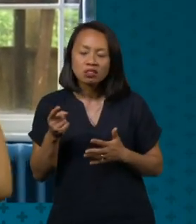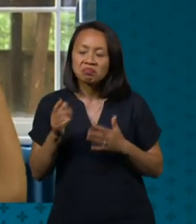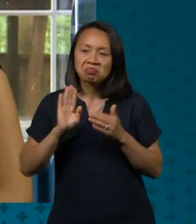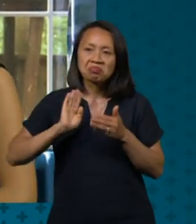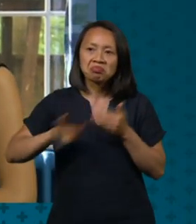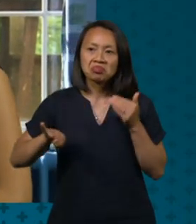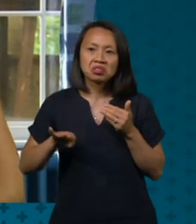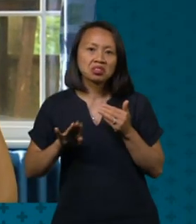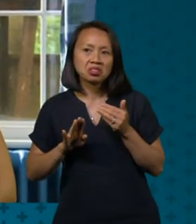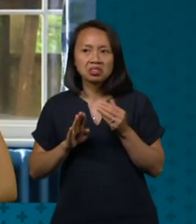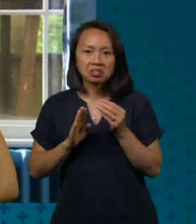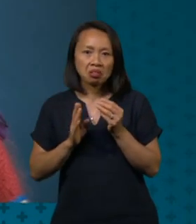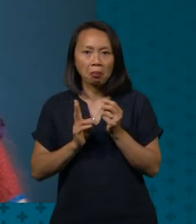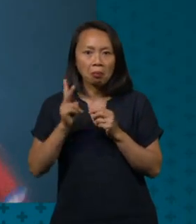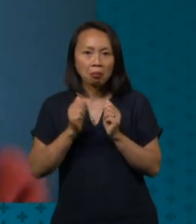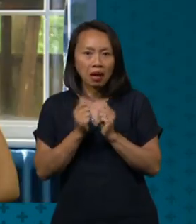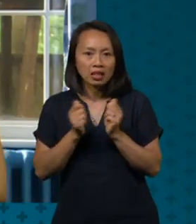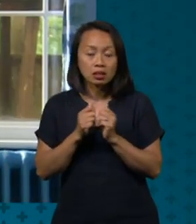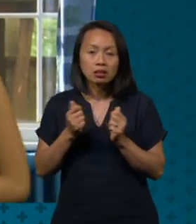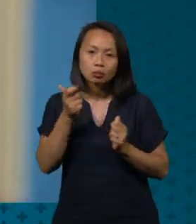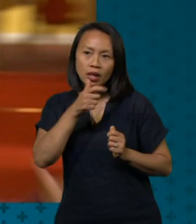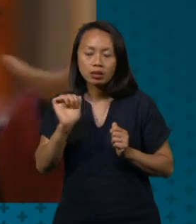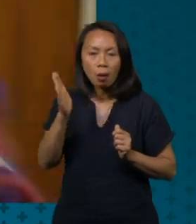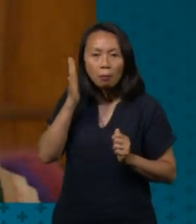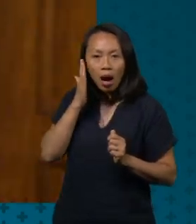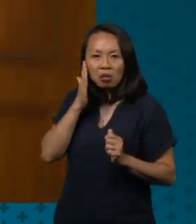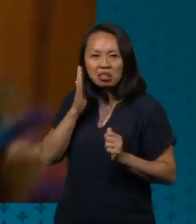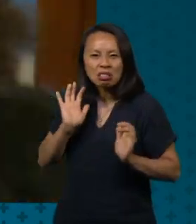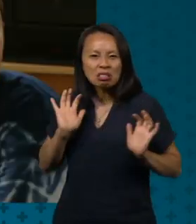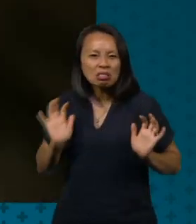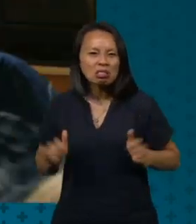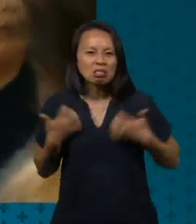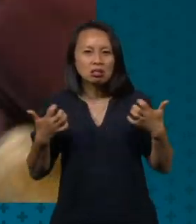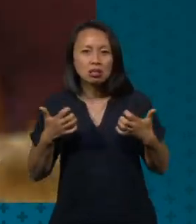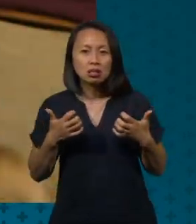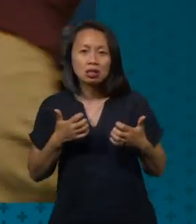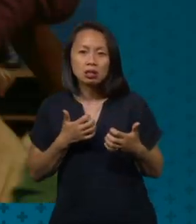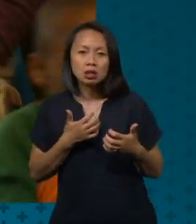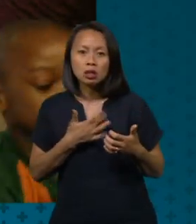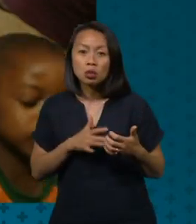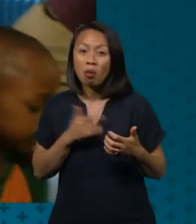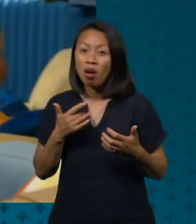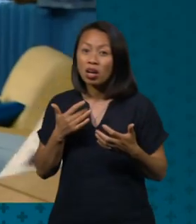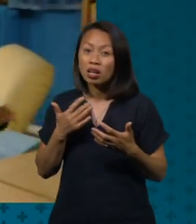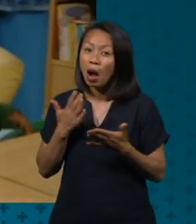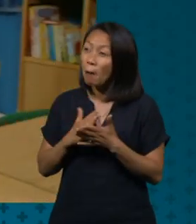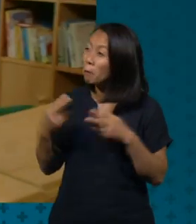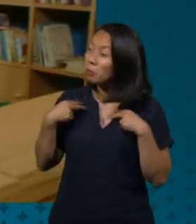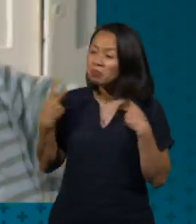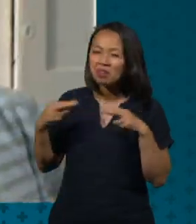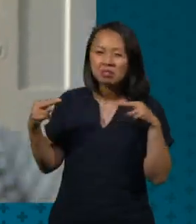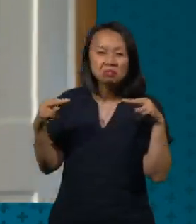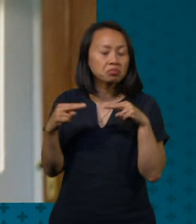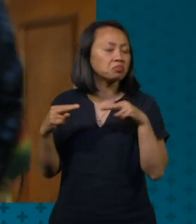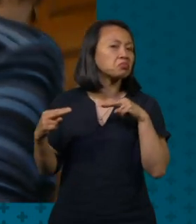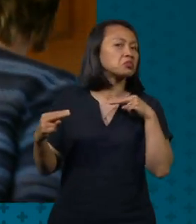magazine pretending it's her mum. Let's be honest. She and I never exactly saw eye to eye.